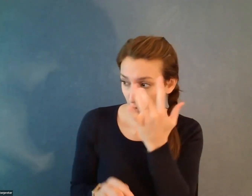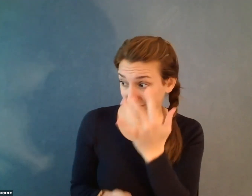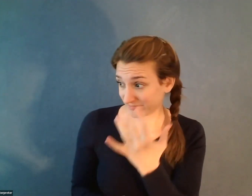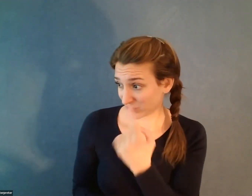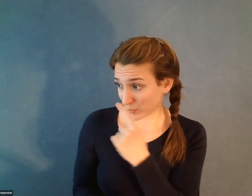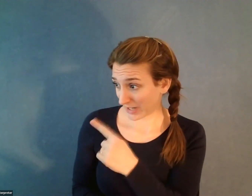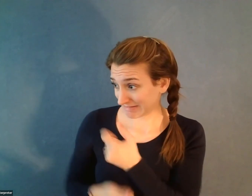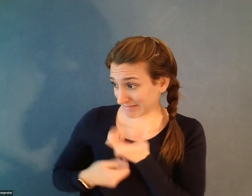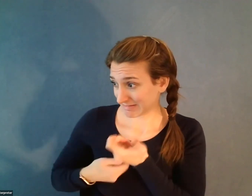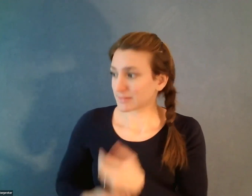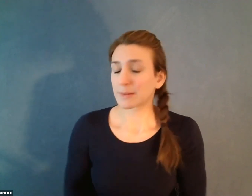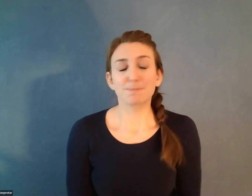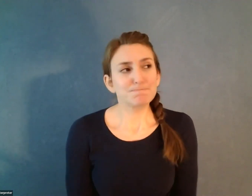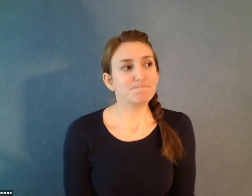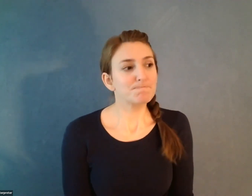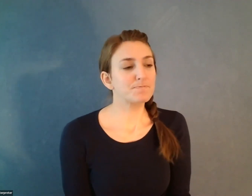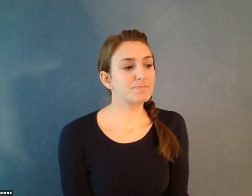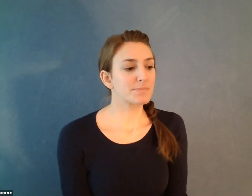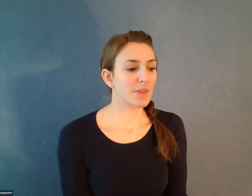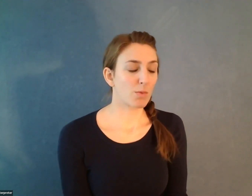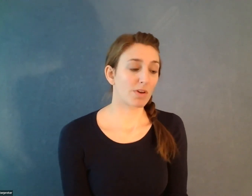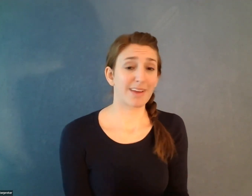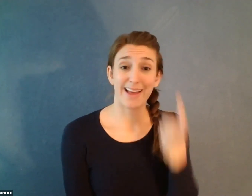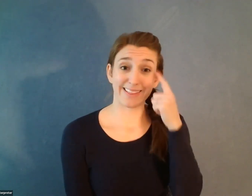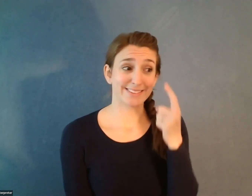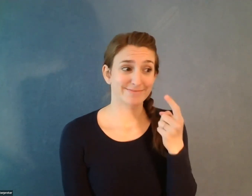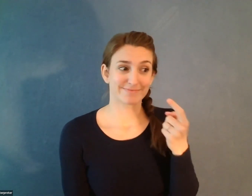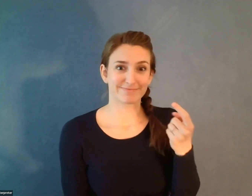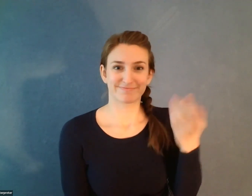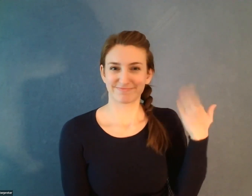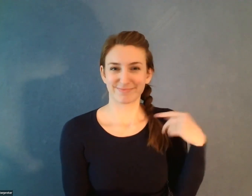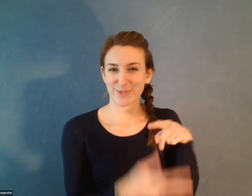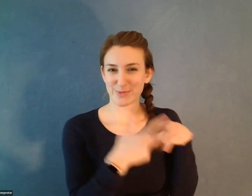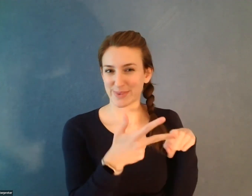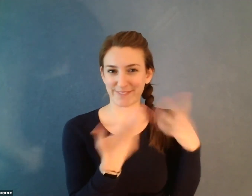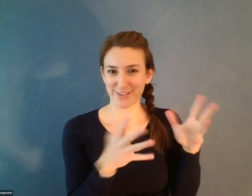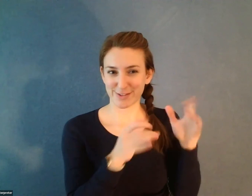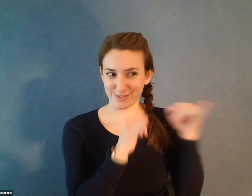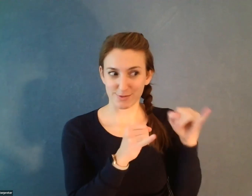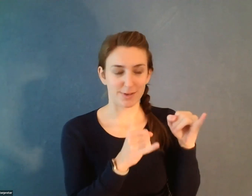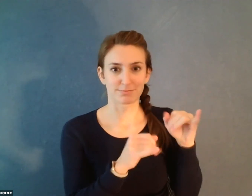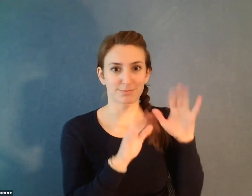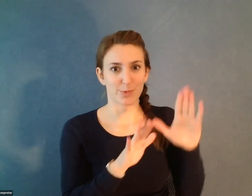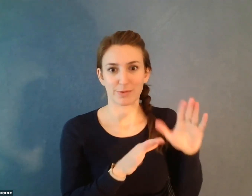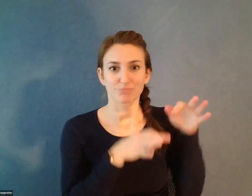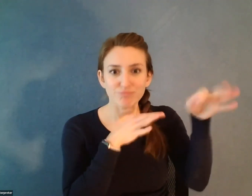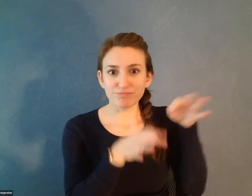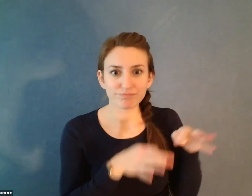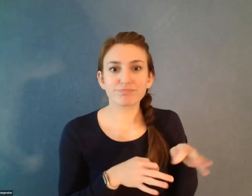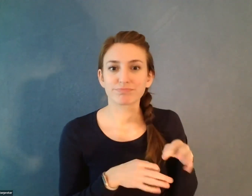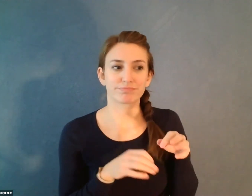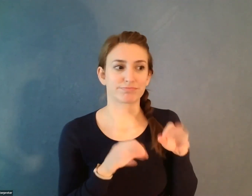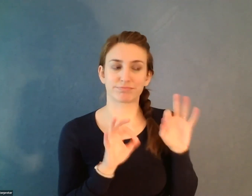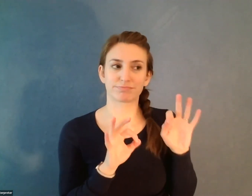Yes. So I think everyone has done a great job of explaining, I think what we all have in mind on to the systemic barriers that are